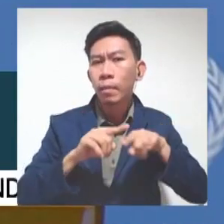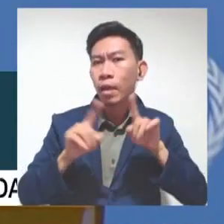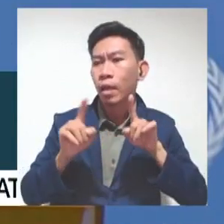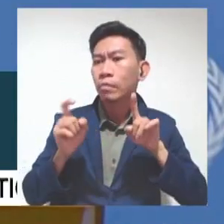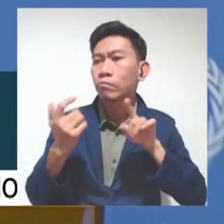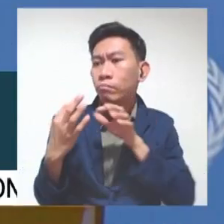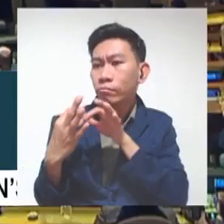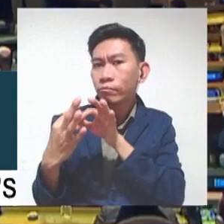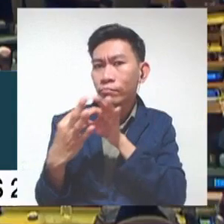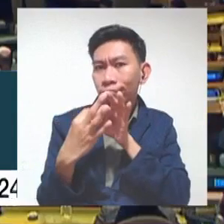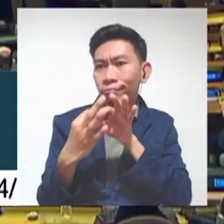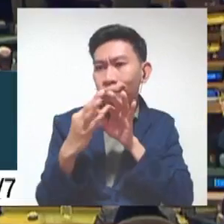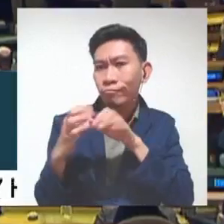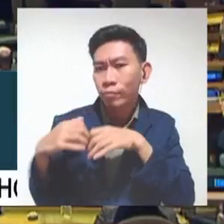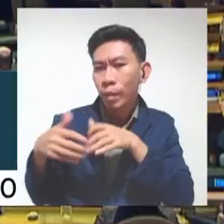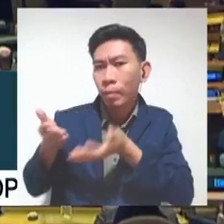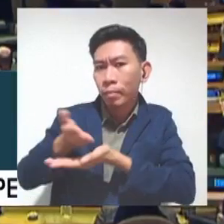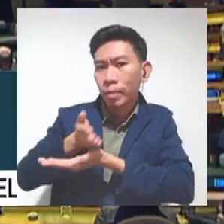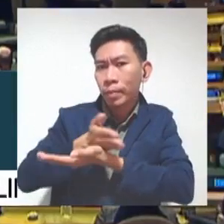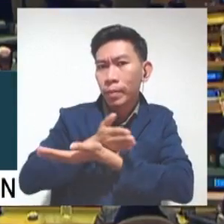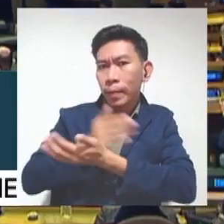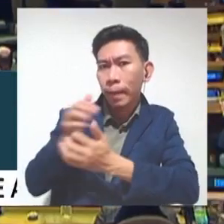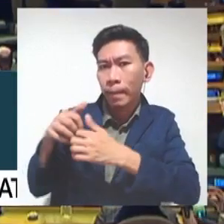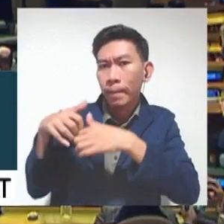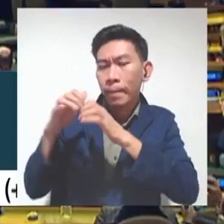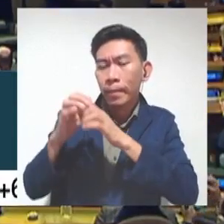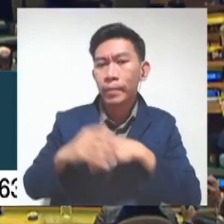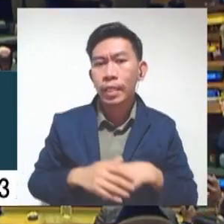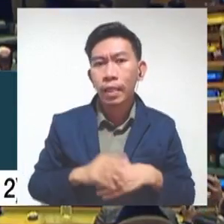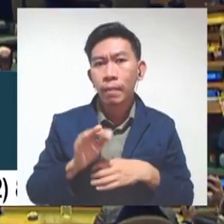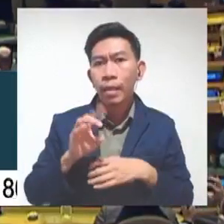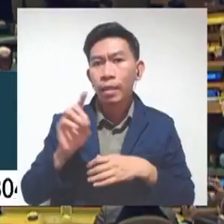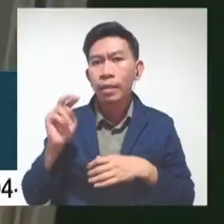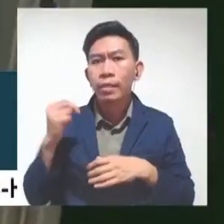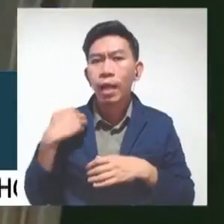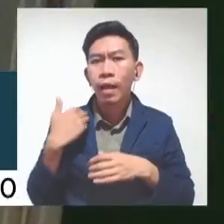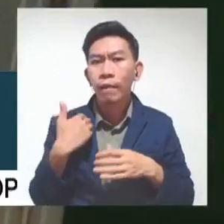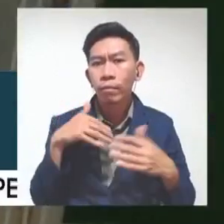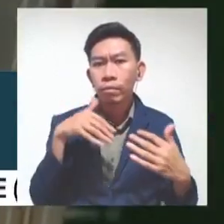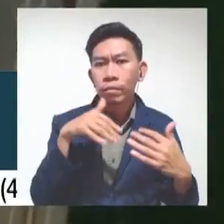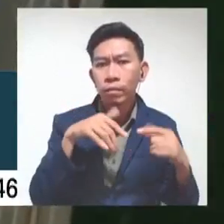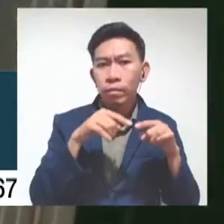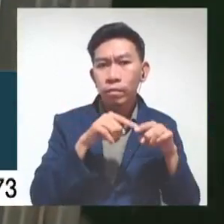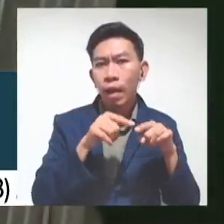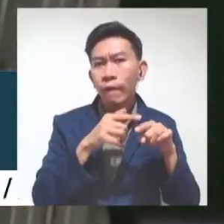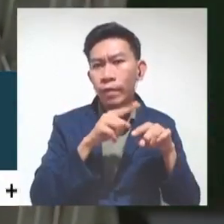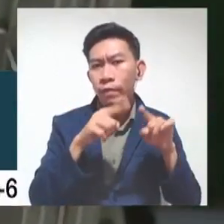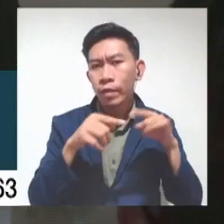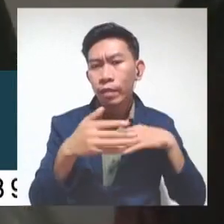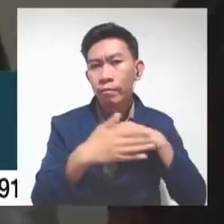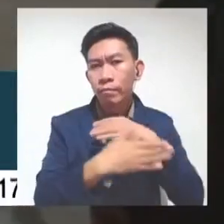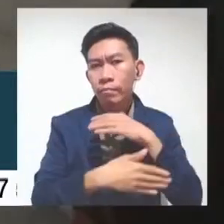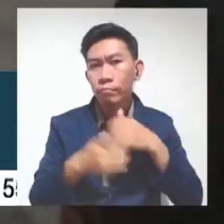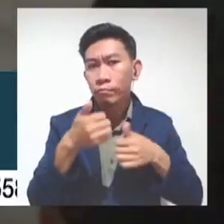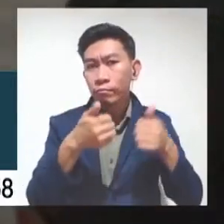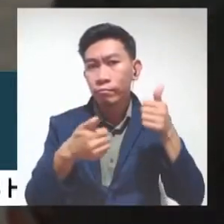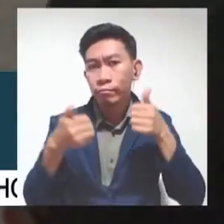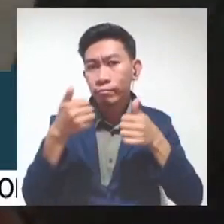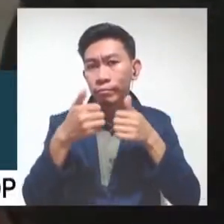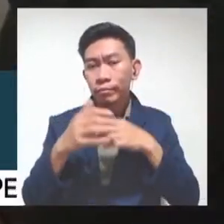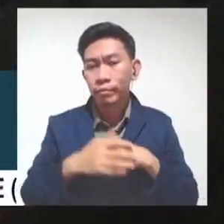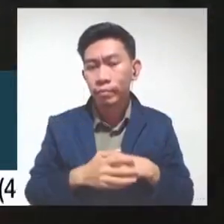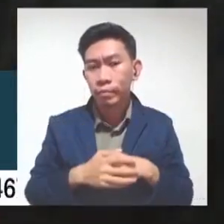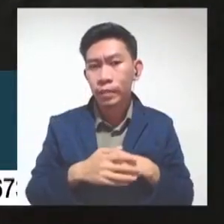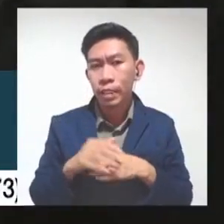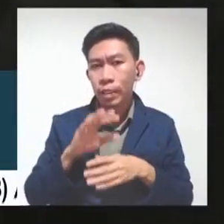we already have. Biden will hold bilateral meetings on the sidelines of UNGA, including with next G20 chair, Brazilian President Lula